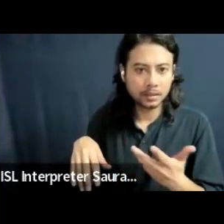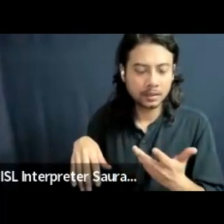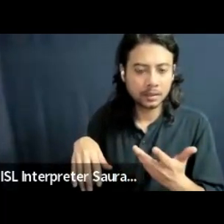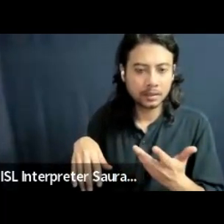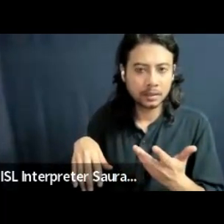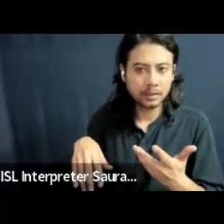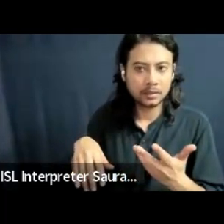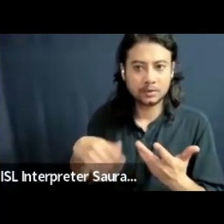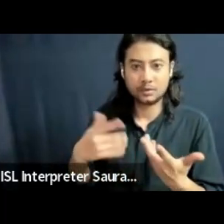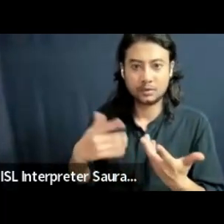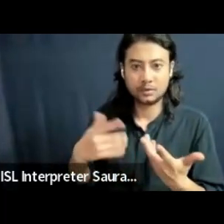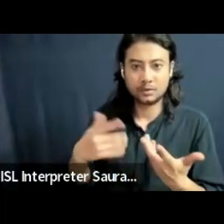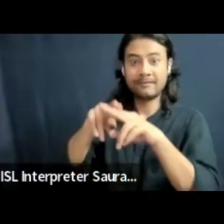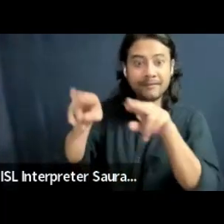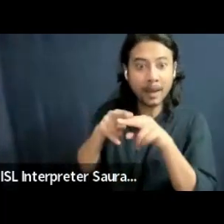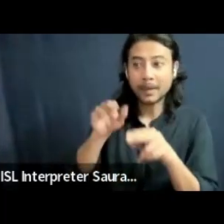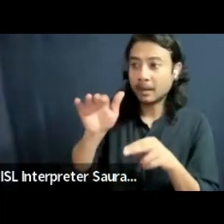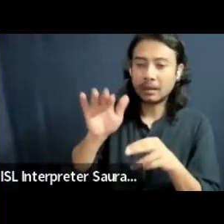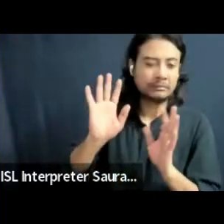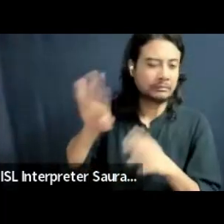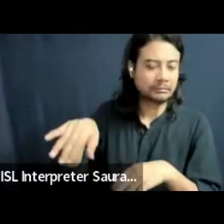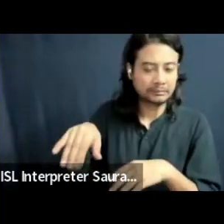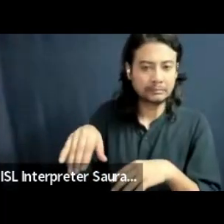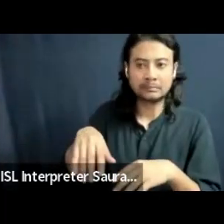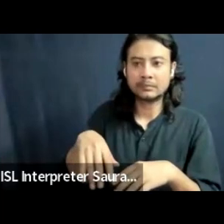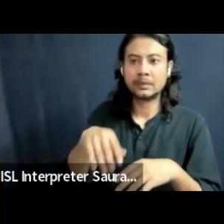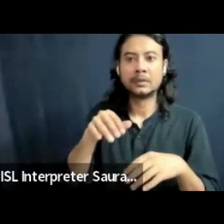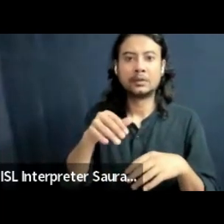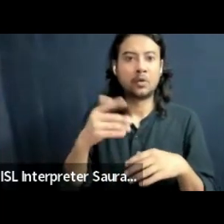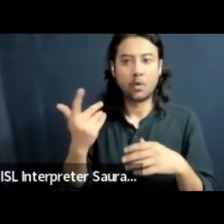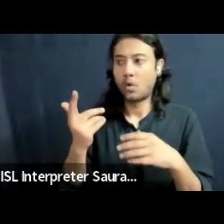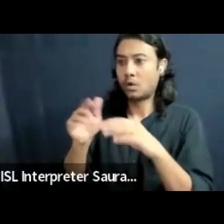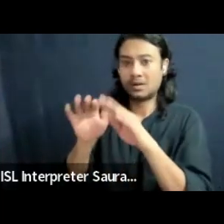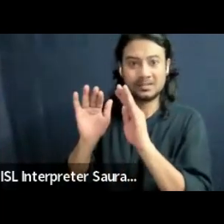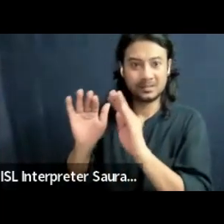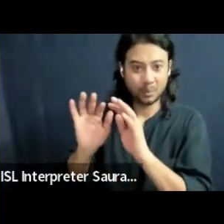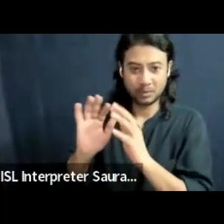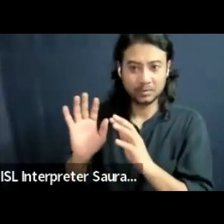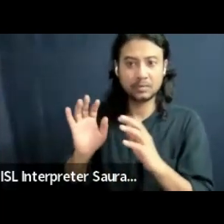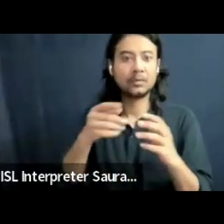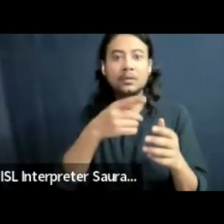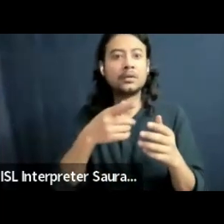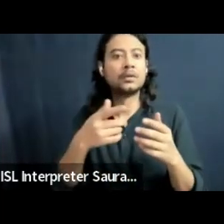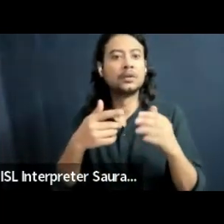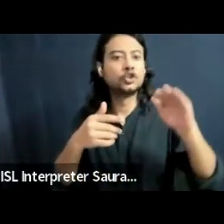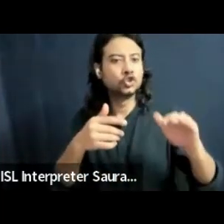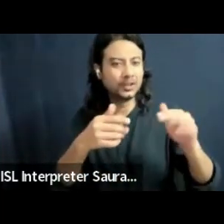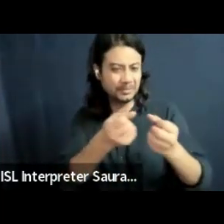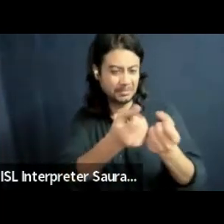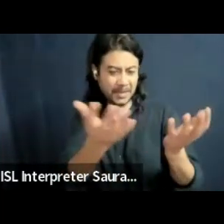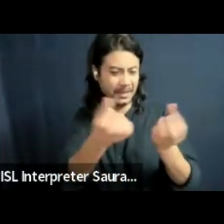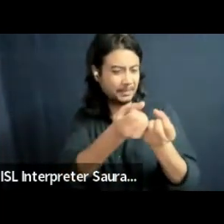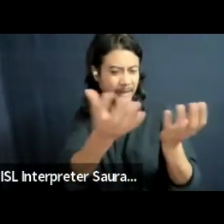at risk of remaining in CCIs or being further segregated as those